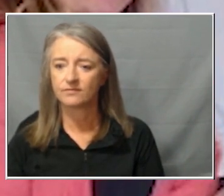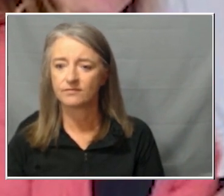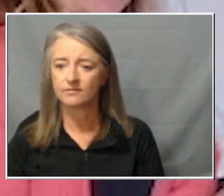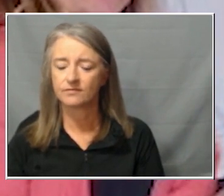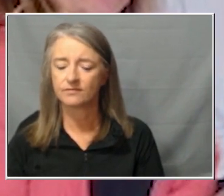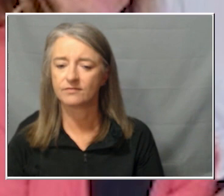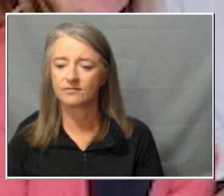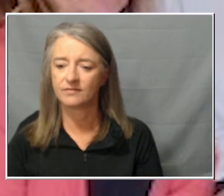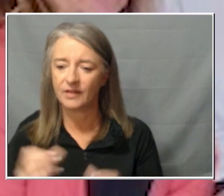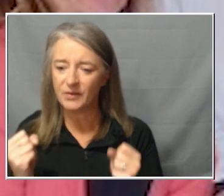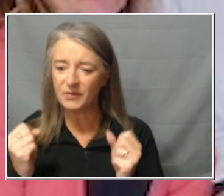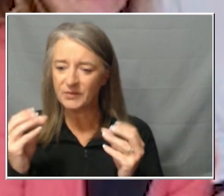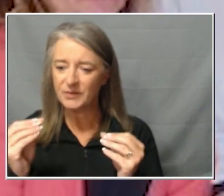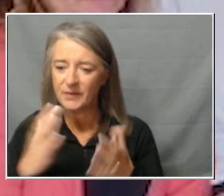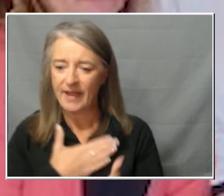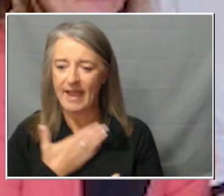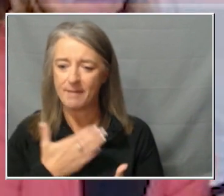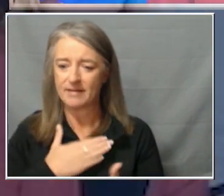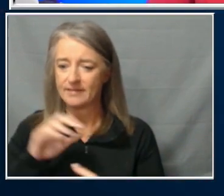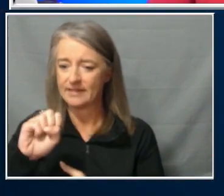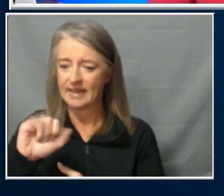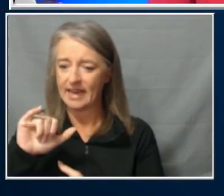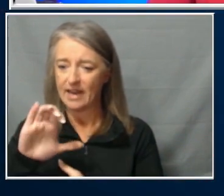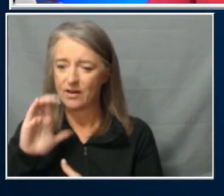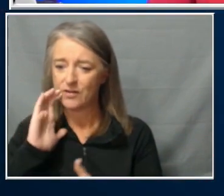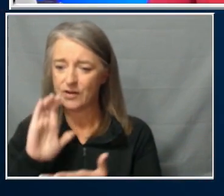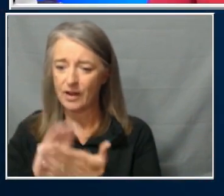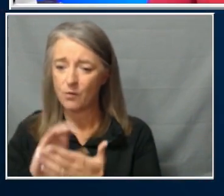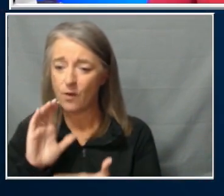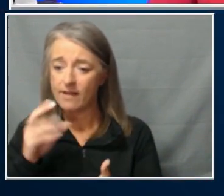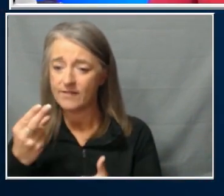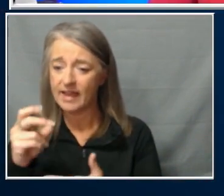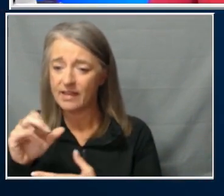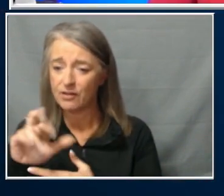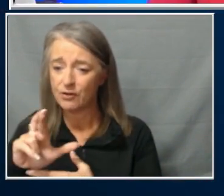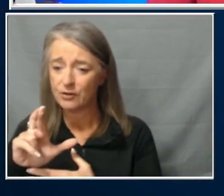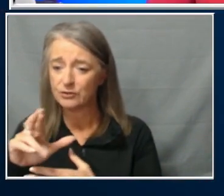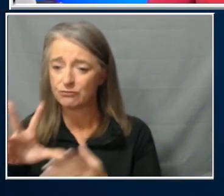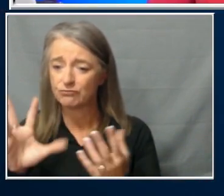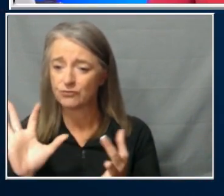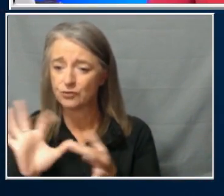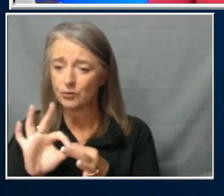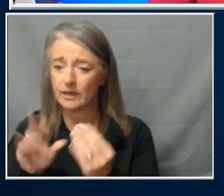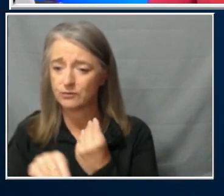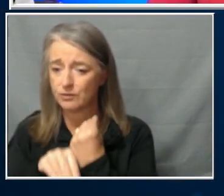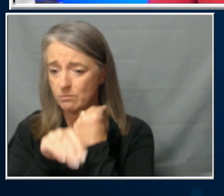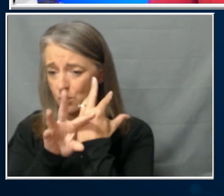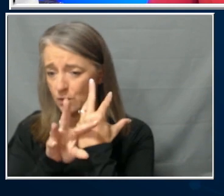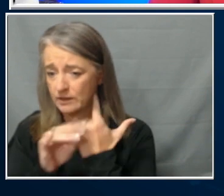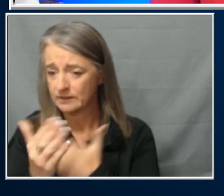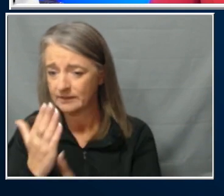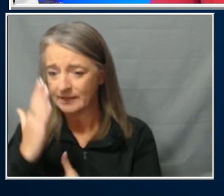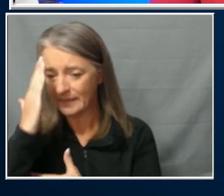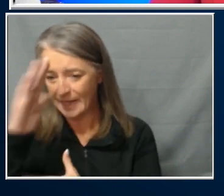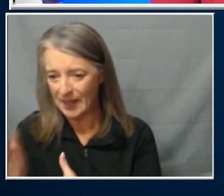And we are so happy to have Eric Moore and his wife Heather joining us remotely this morning. Heather, Eric, good morning. How are